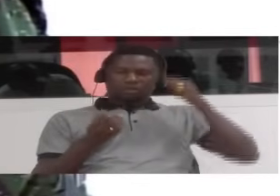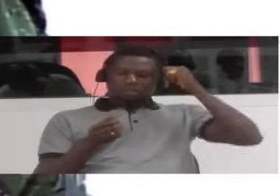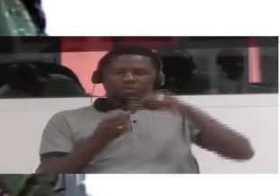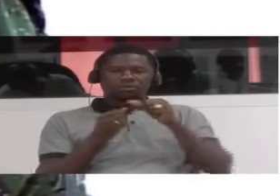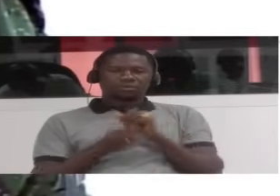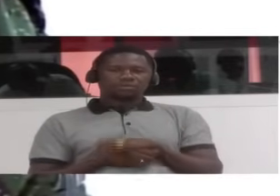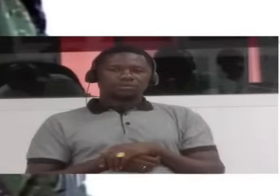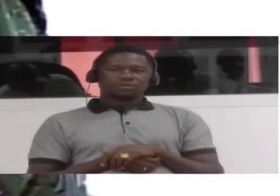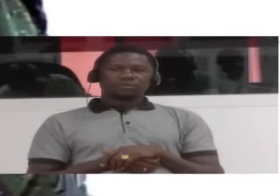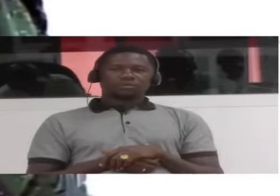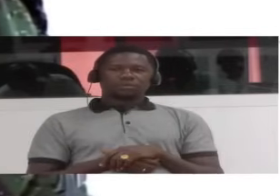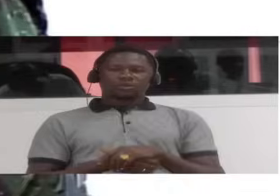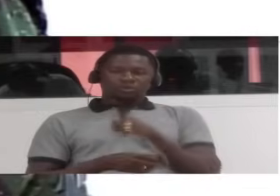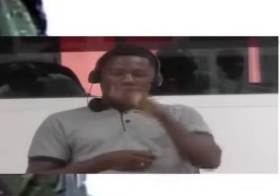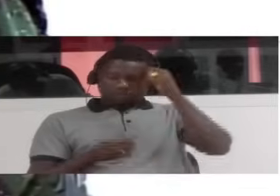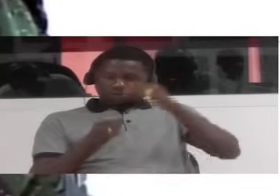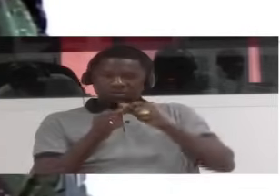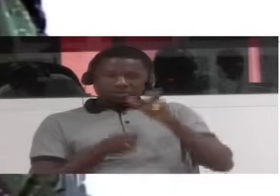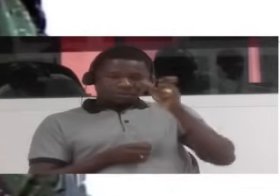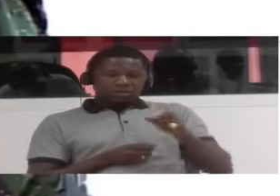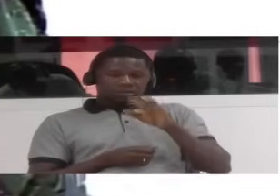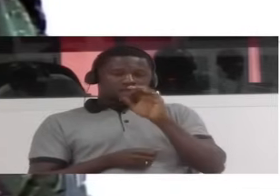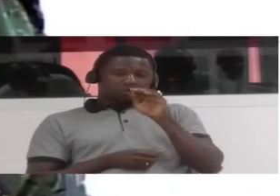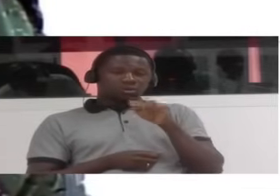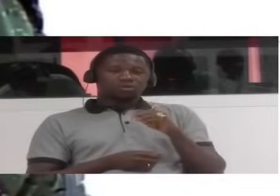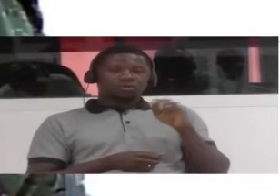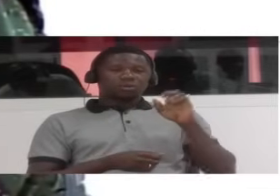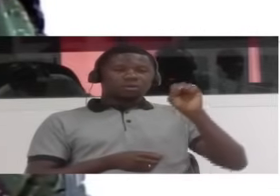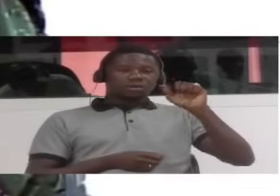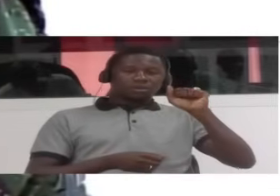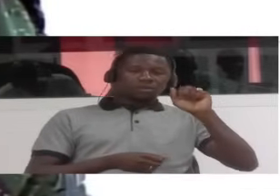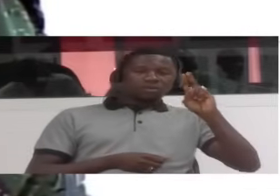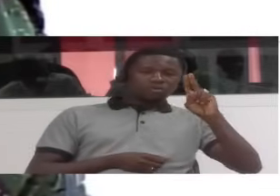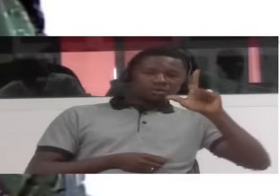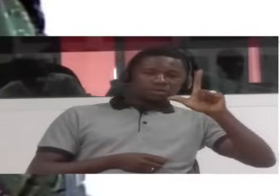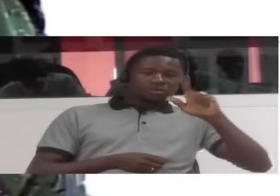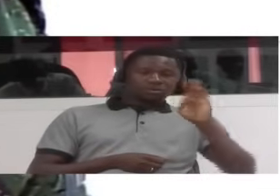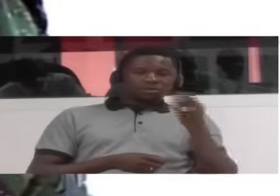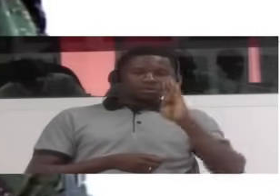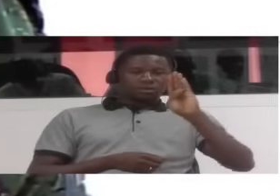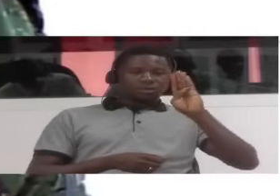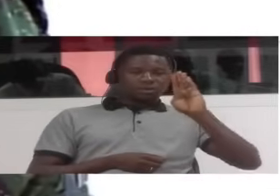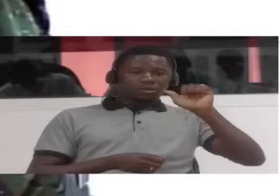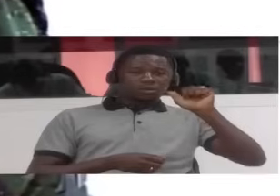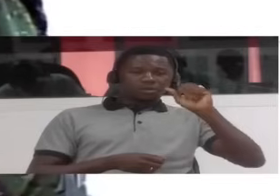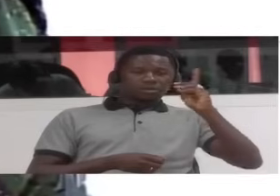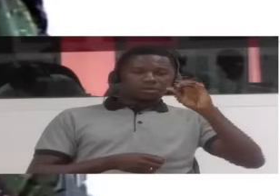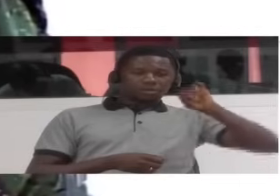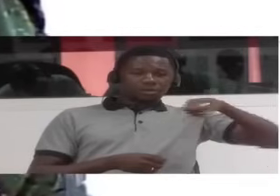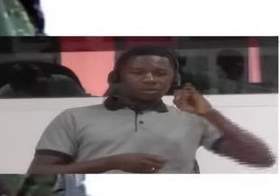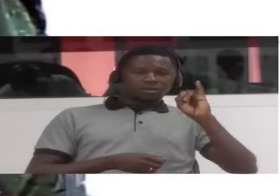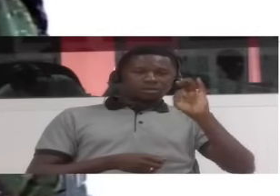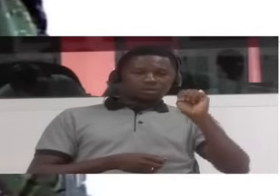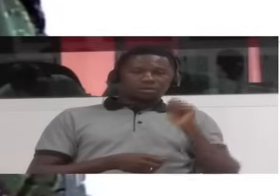Do you know a person called Sol Baji? Sol Baji, I do. Was he ever a jungler? Yes, we trained